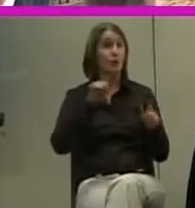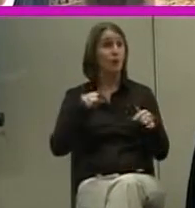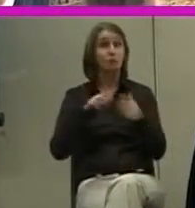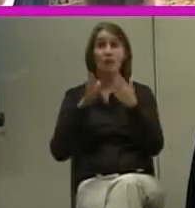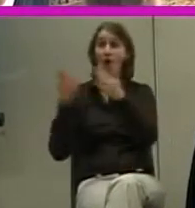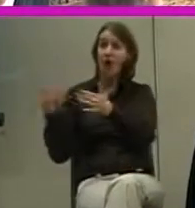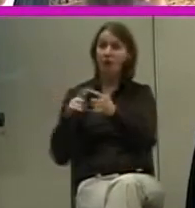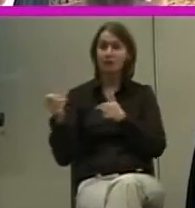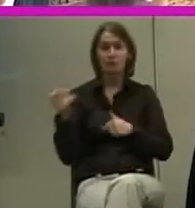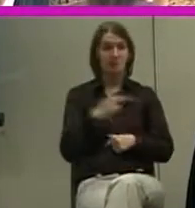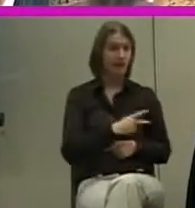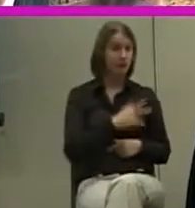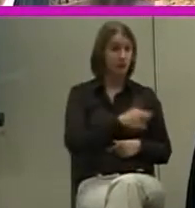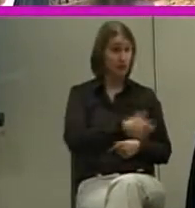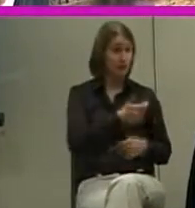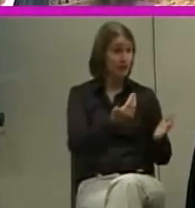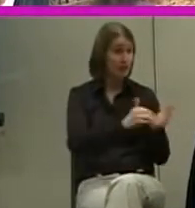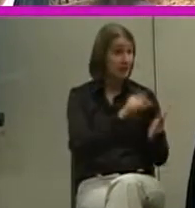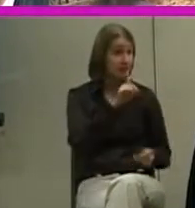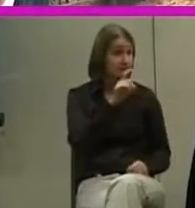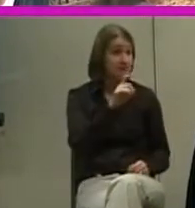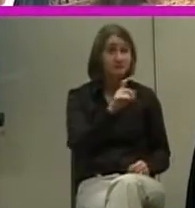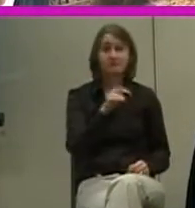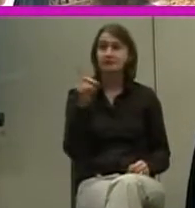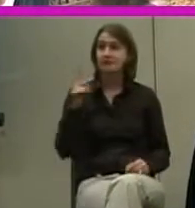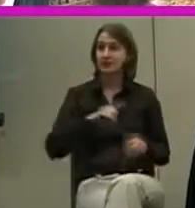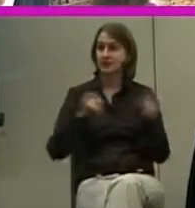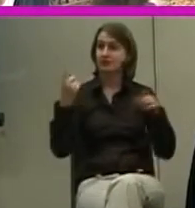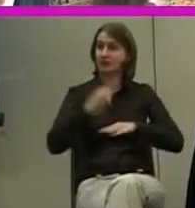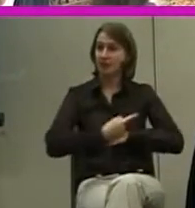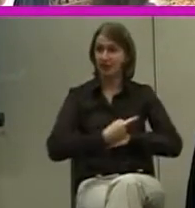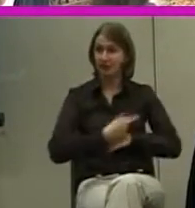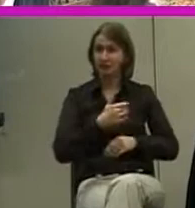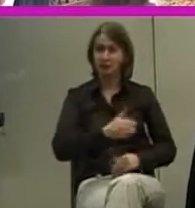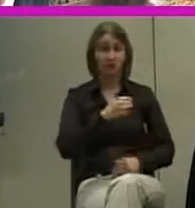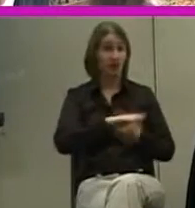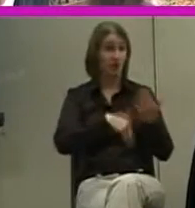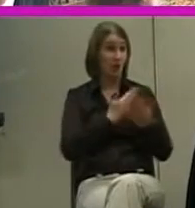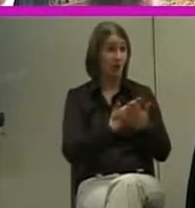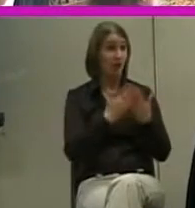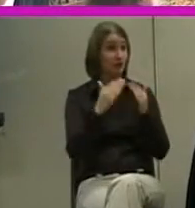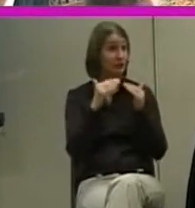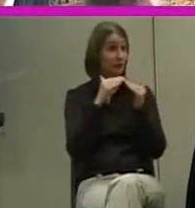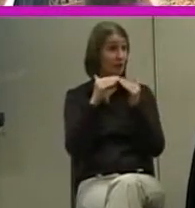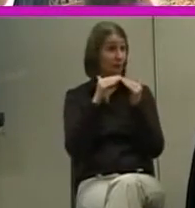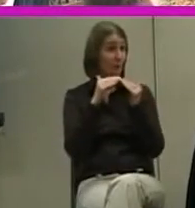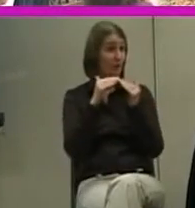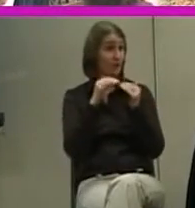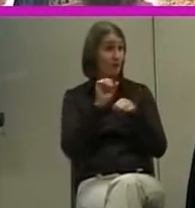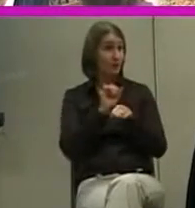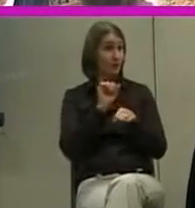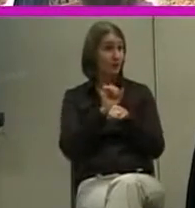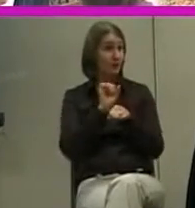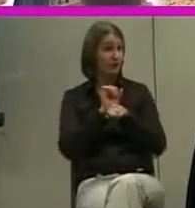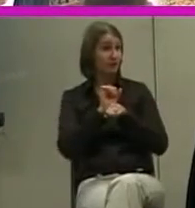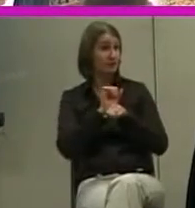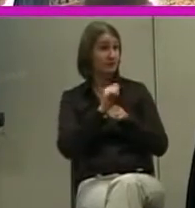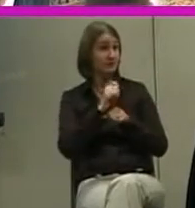you shake their hand again? A different day. So do you shake all your coworkers' hands every morning?